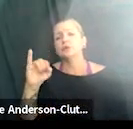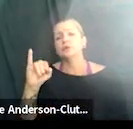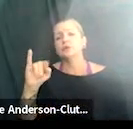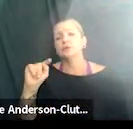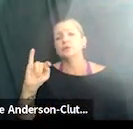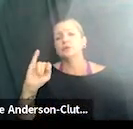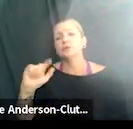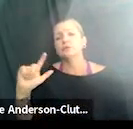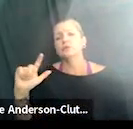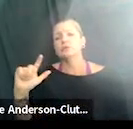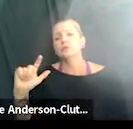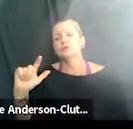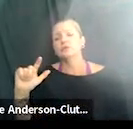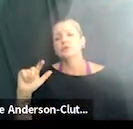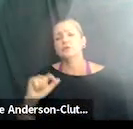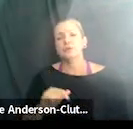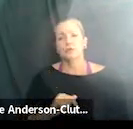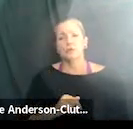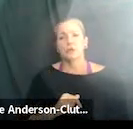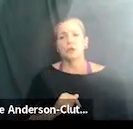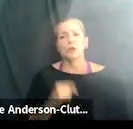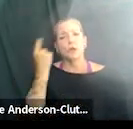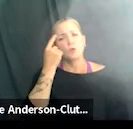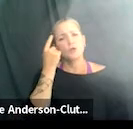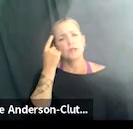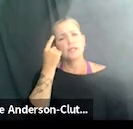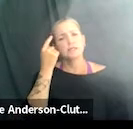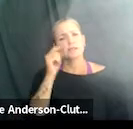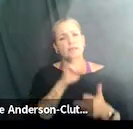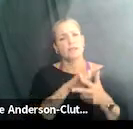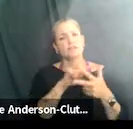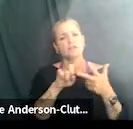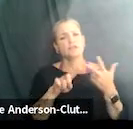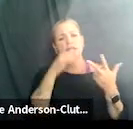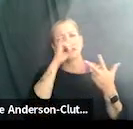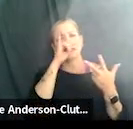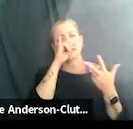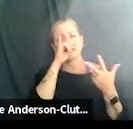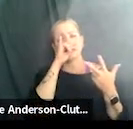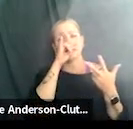they getting in the classroom setting prior to COVID?